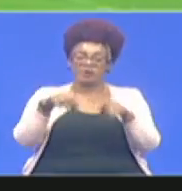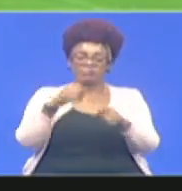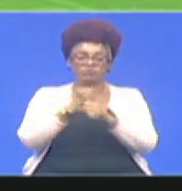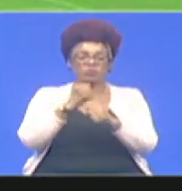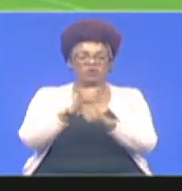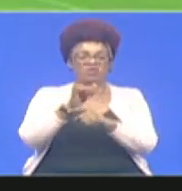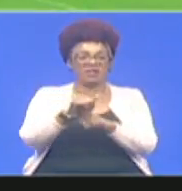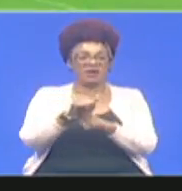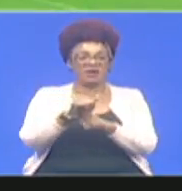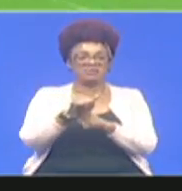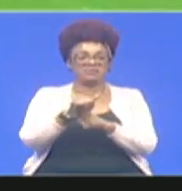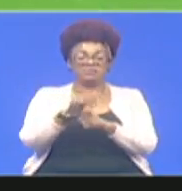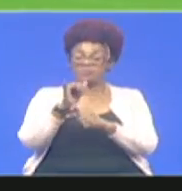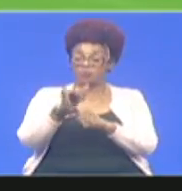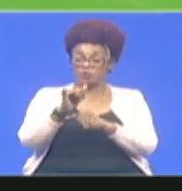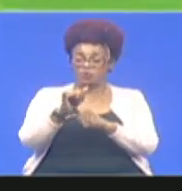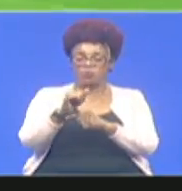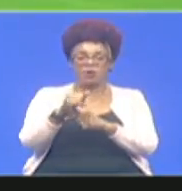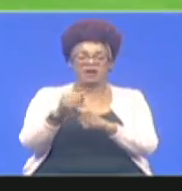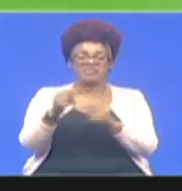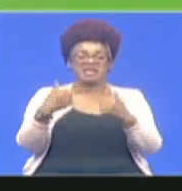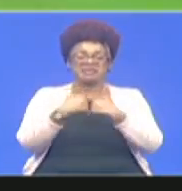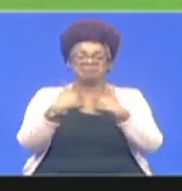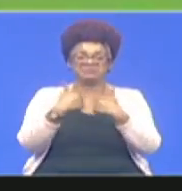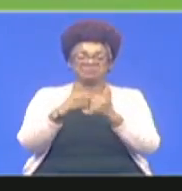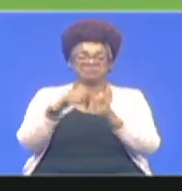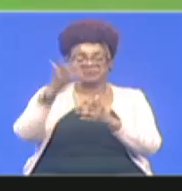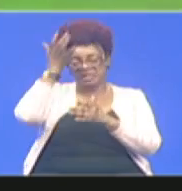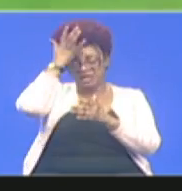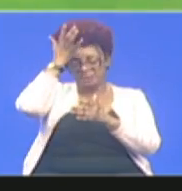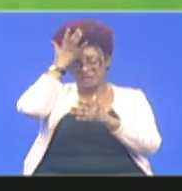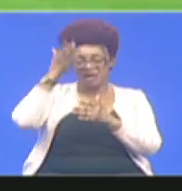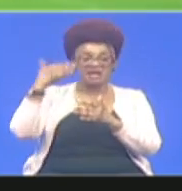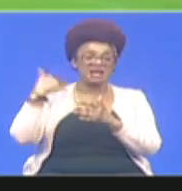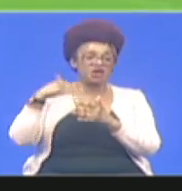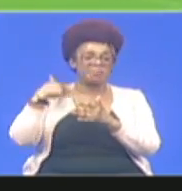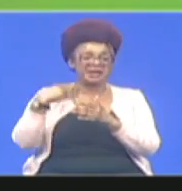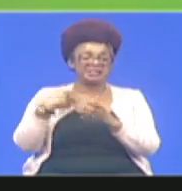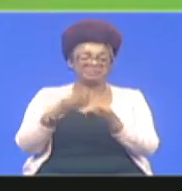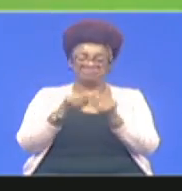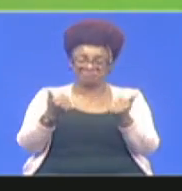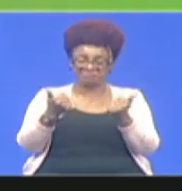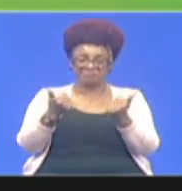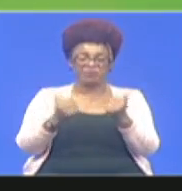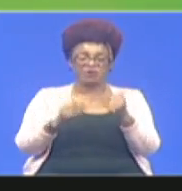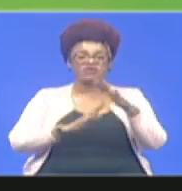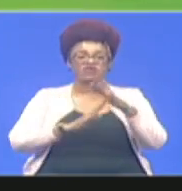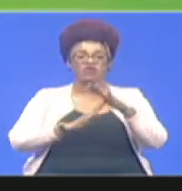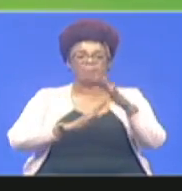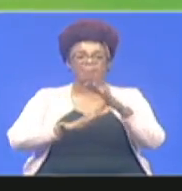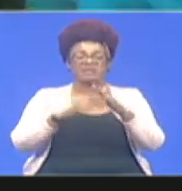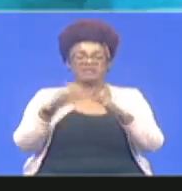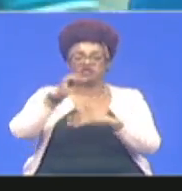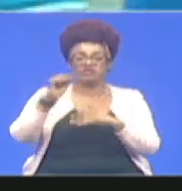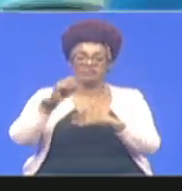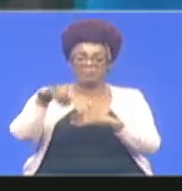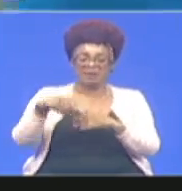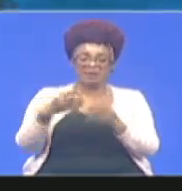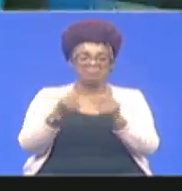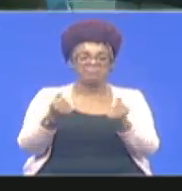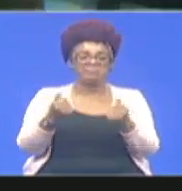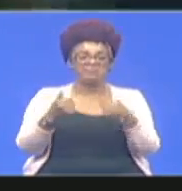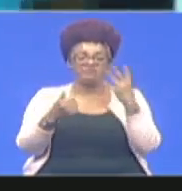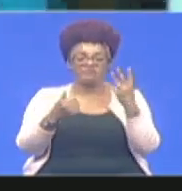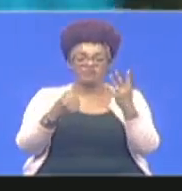In the day's other games, Kakamega homeboys saw off Kariobangi Sharks 3-0 to go top of the log. Sofapaka cruised to a 4-0